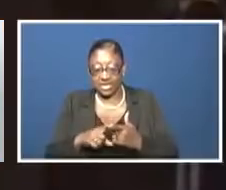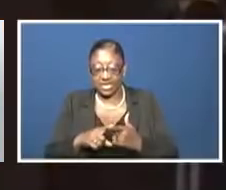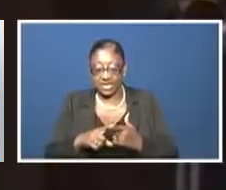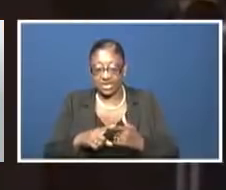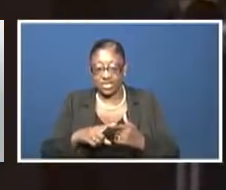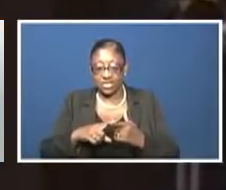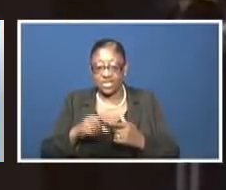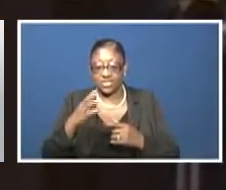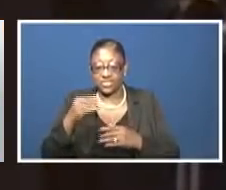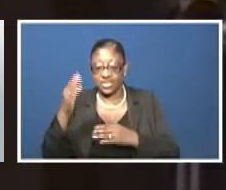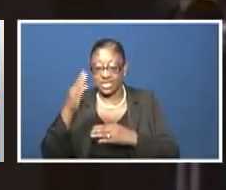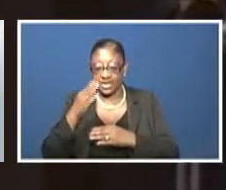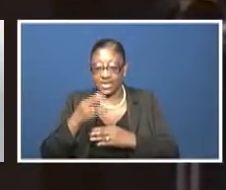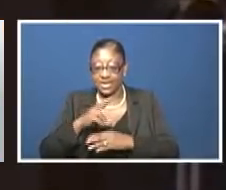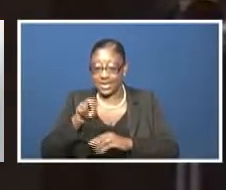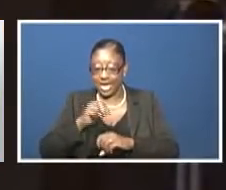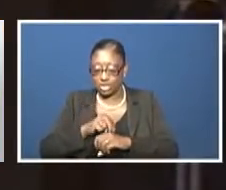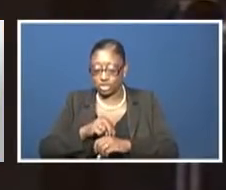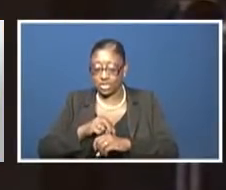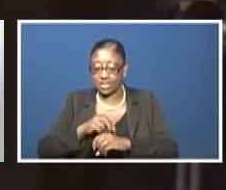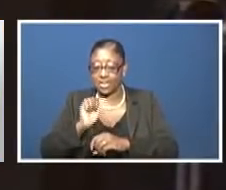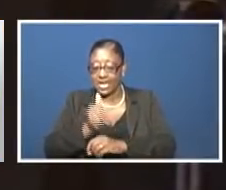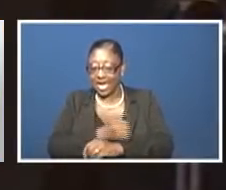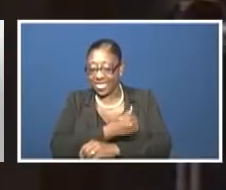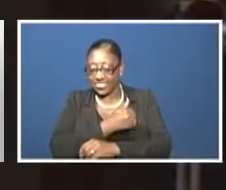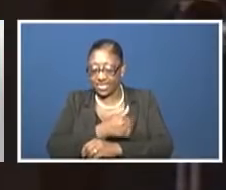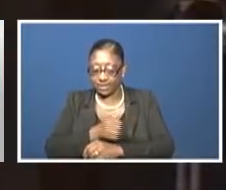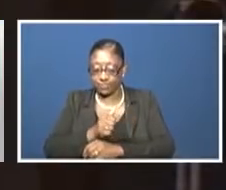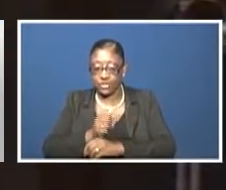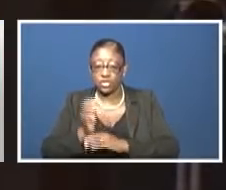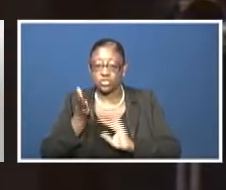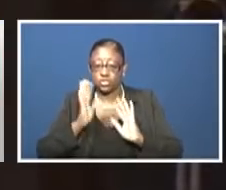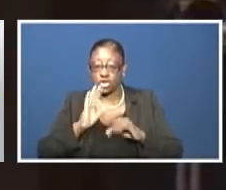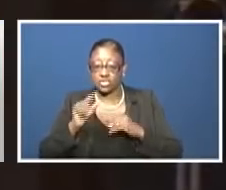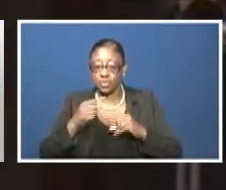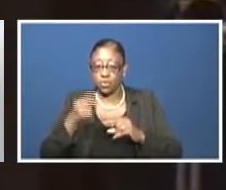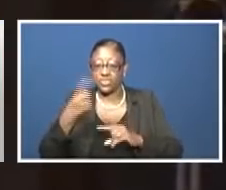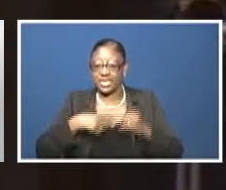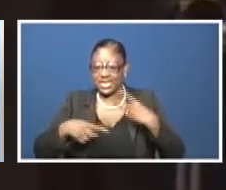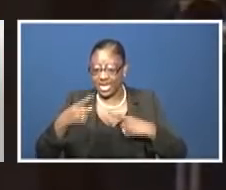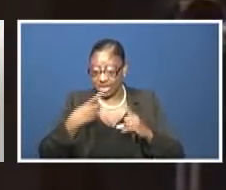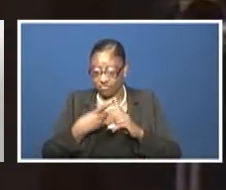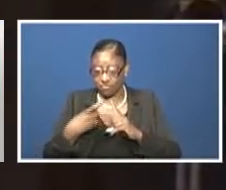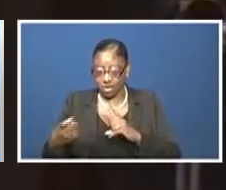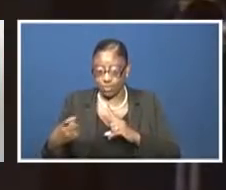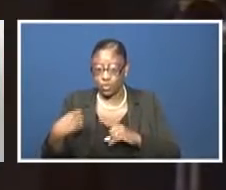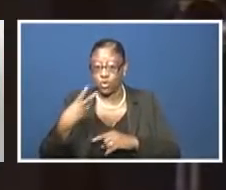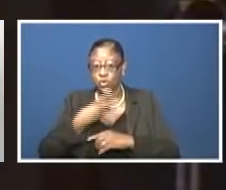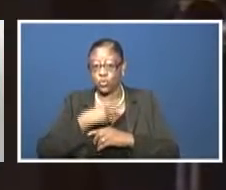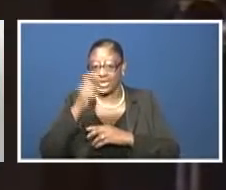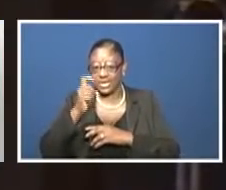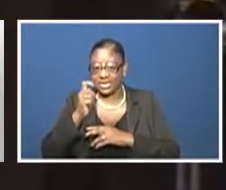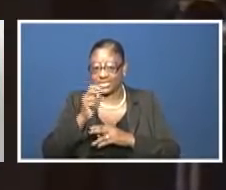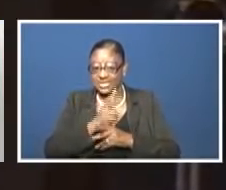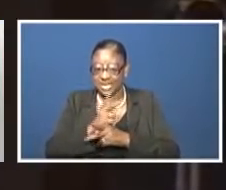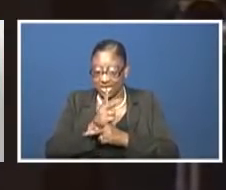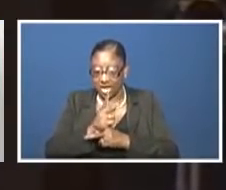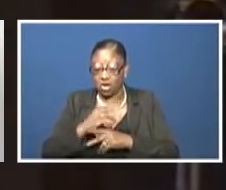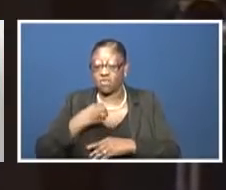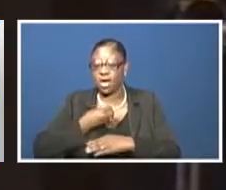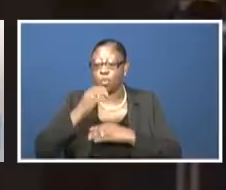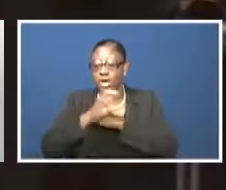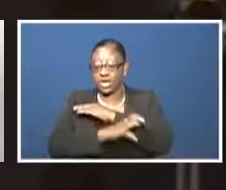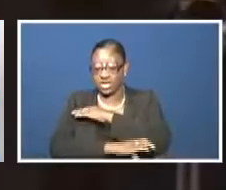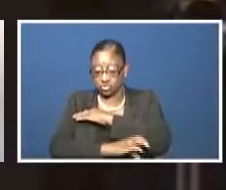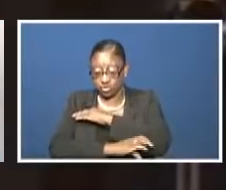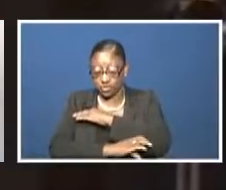reminds us that wherever our ancestors came from, we should take care of our country. With